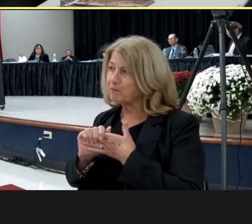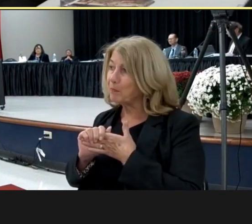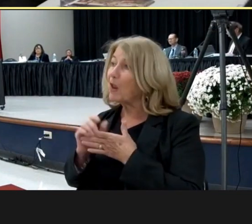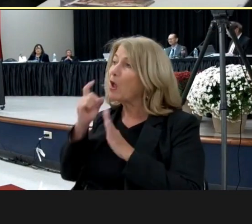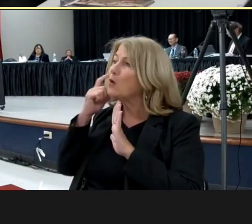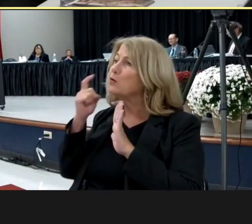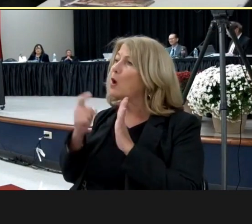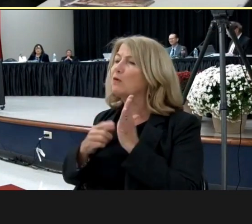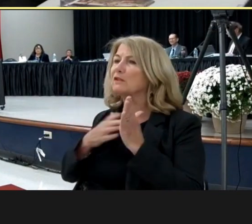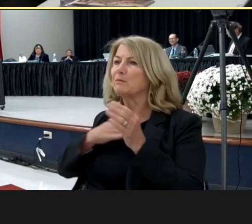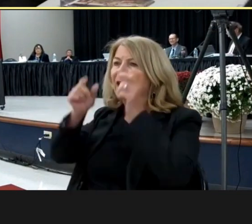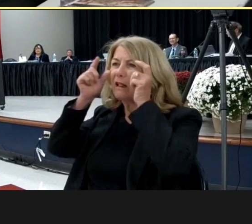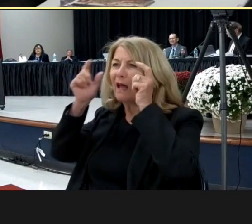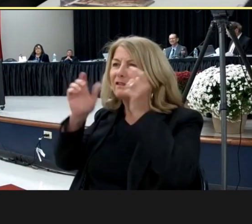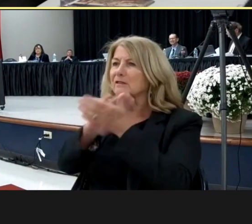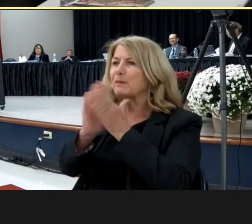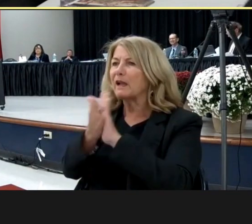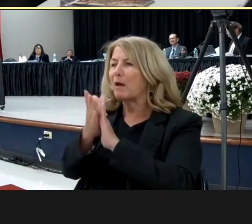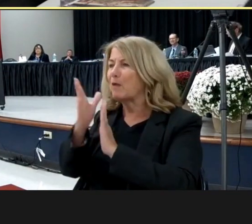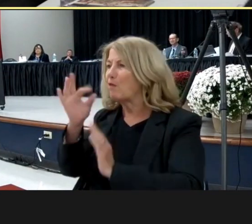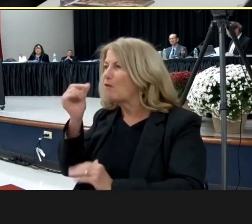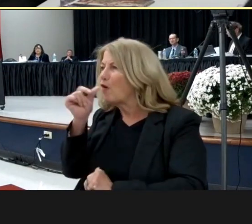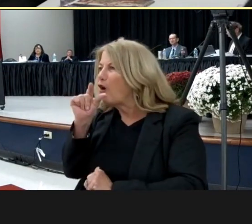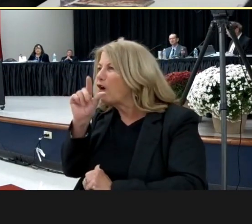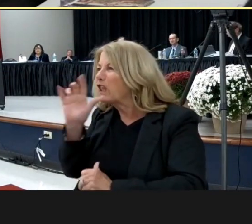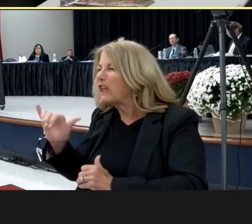notice my glasses getting a little foggy on